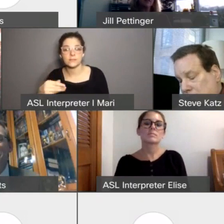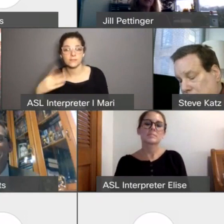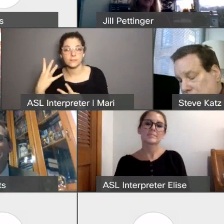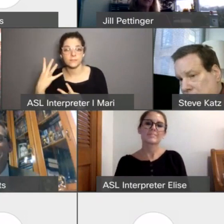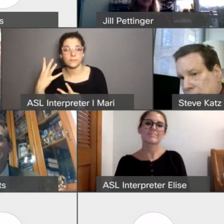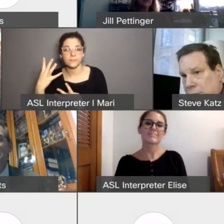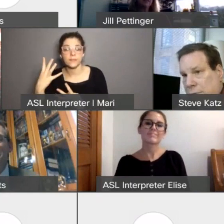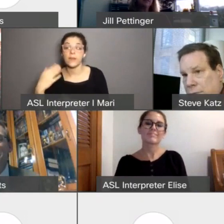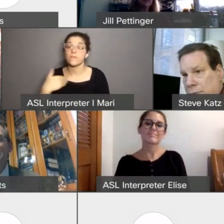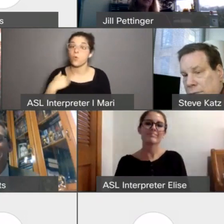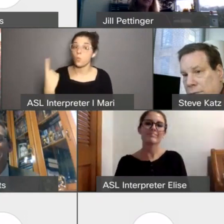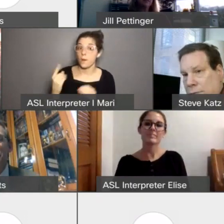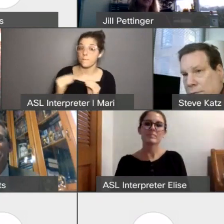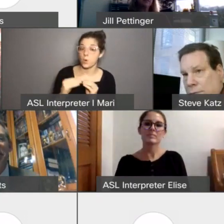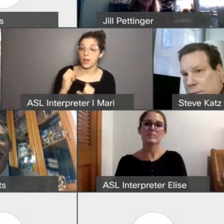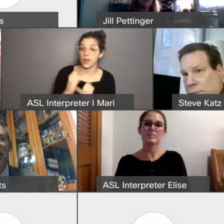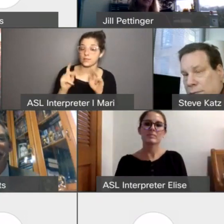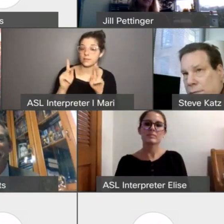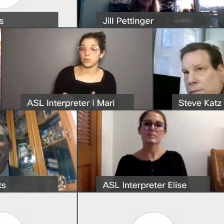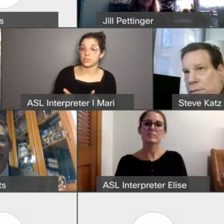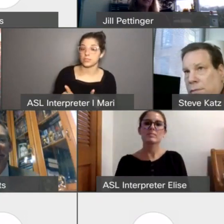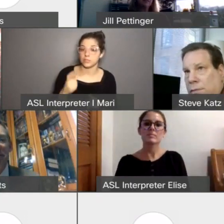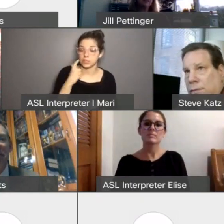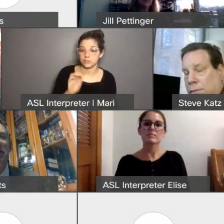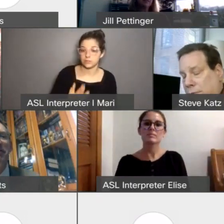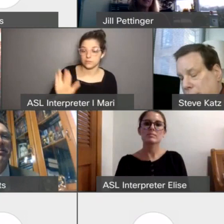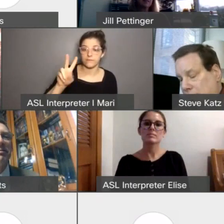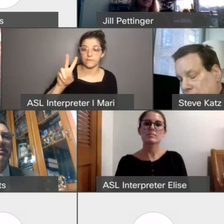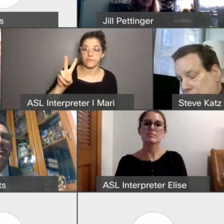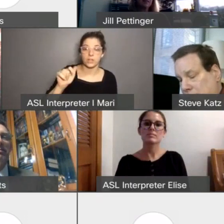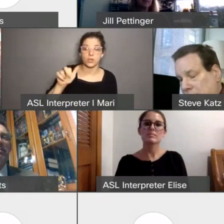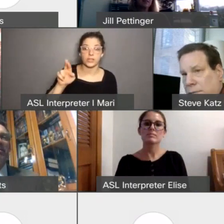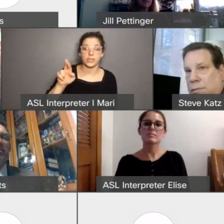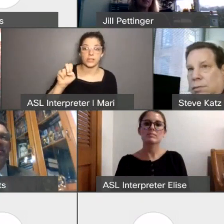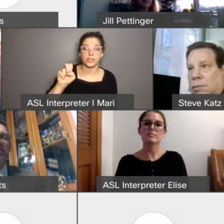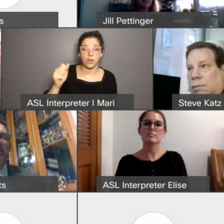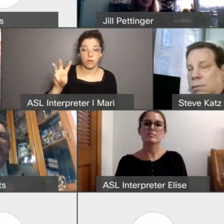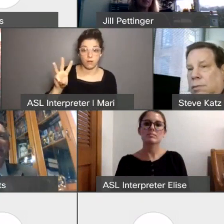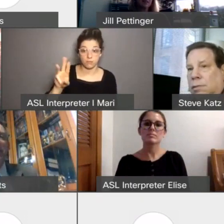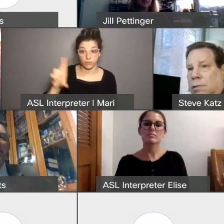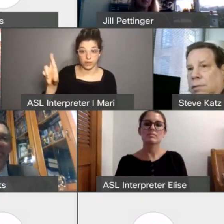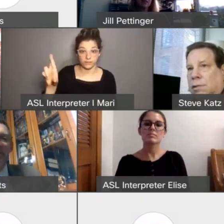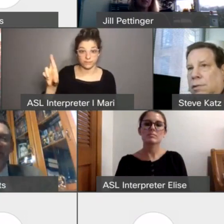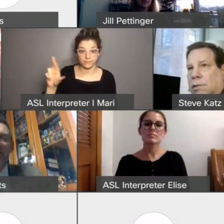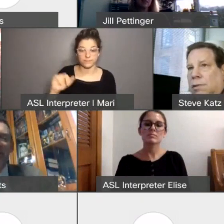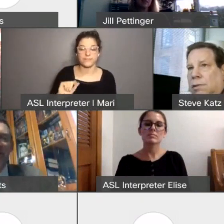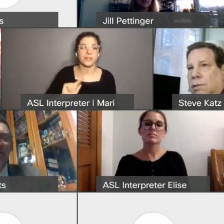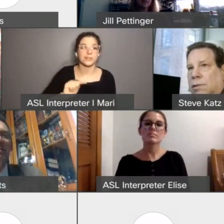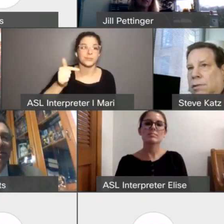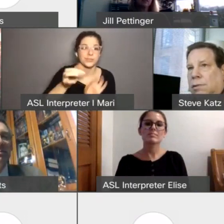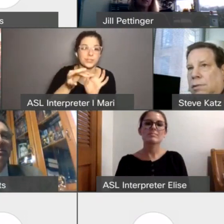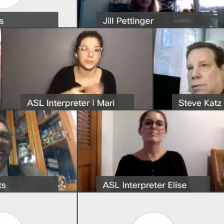Okay. We have one last person. They just put their hand up. Valerie Shaw. Valerie, you're unmuted. Hi, can you hear